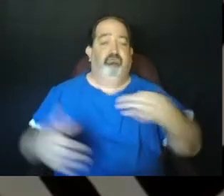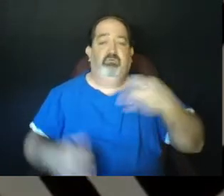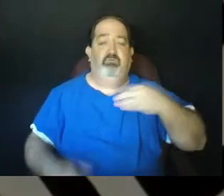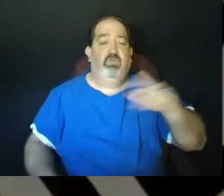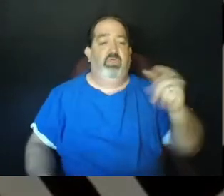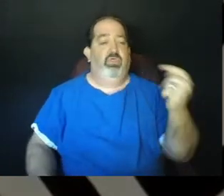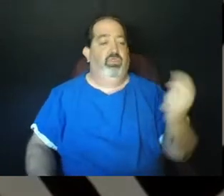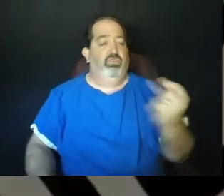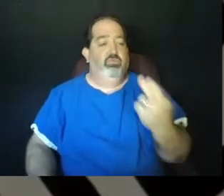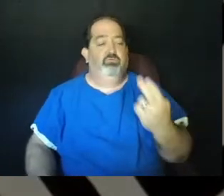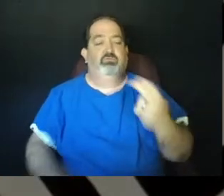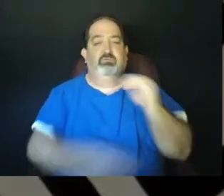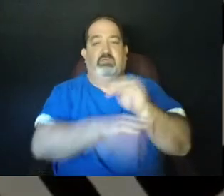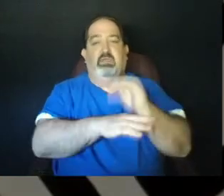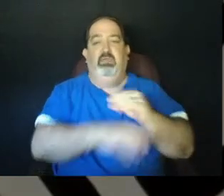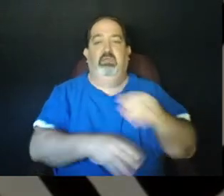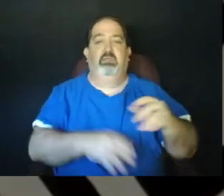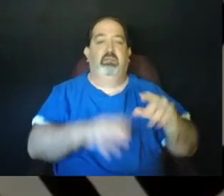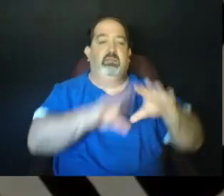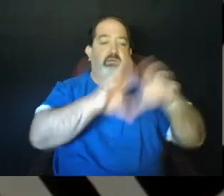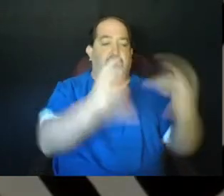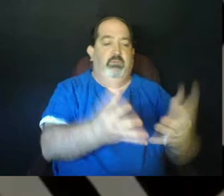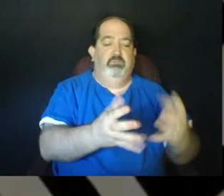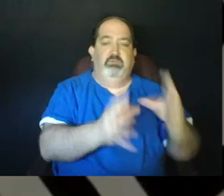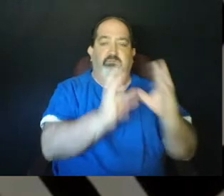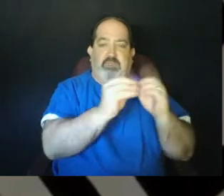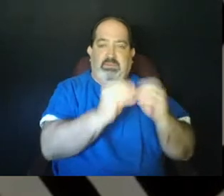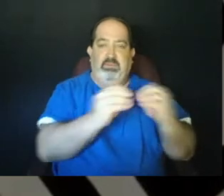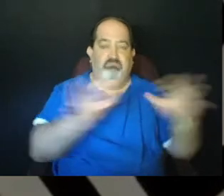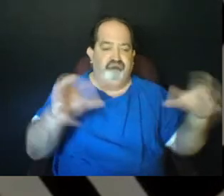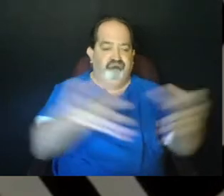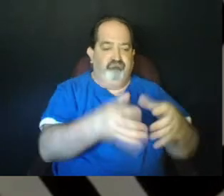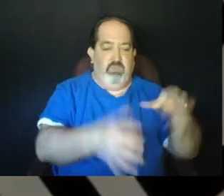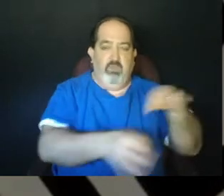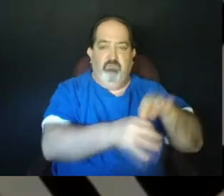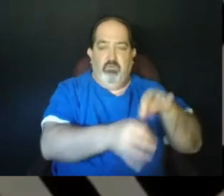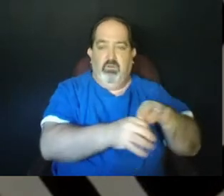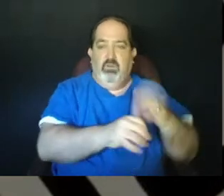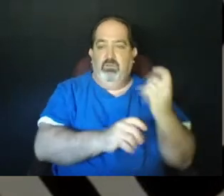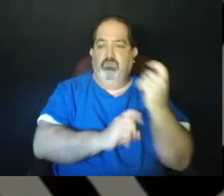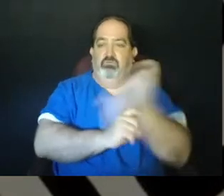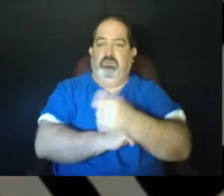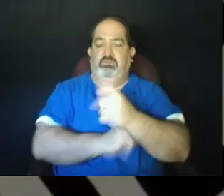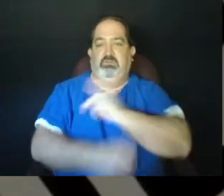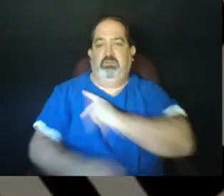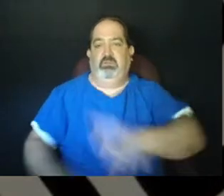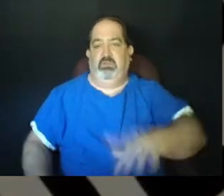our populace meeting, and the populace came together and voted on a donation to the